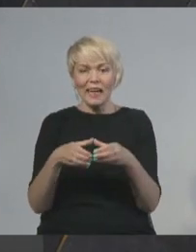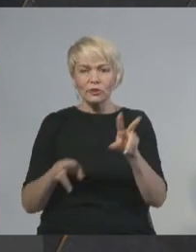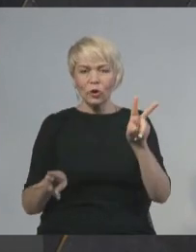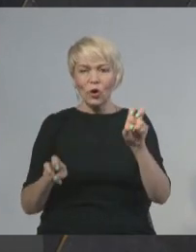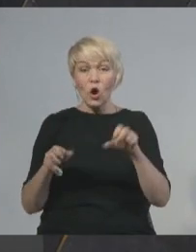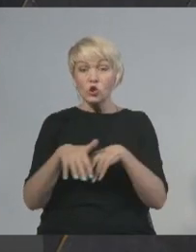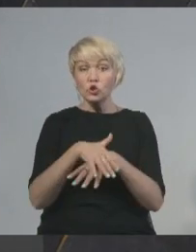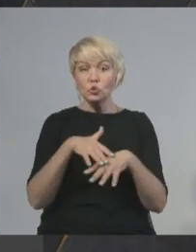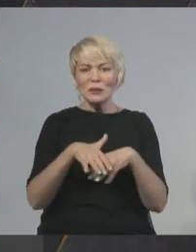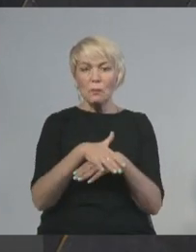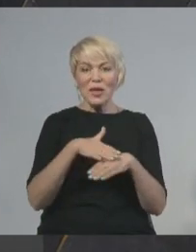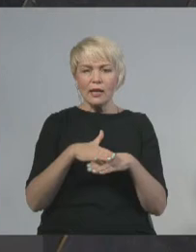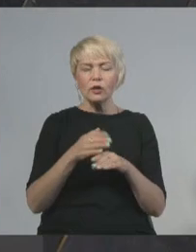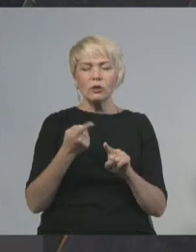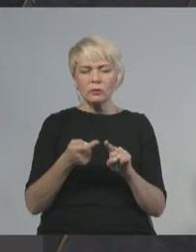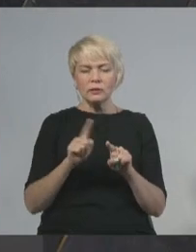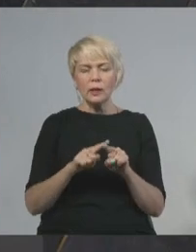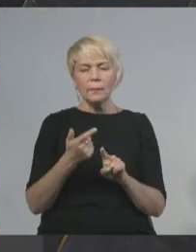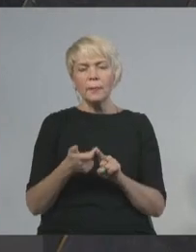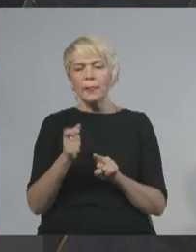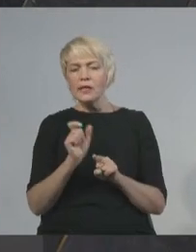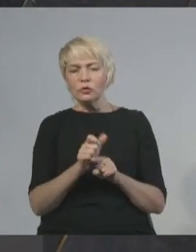suspicion in ukraine